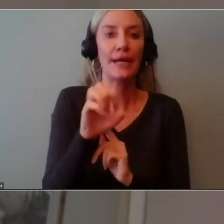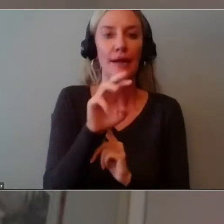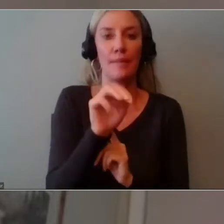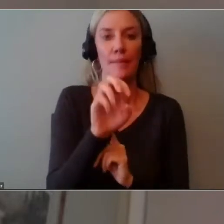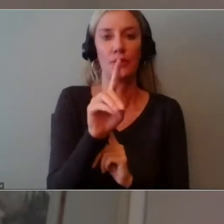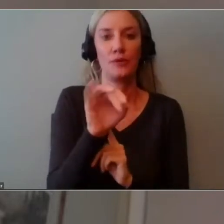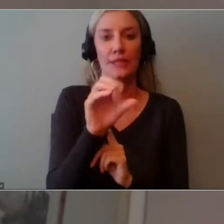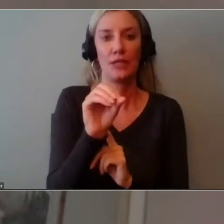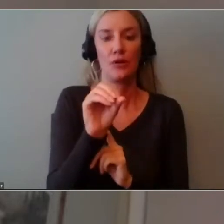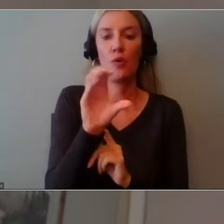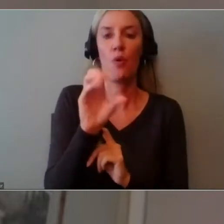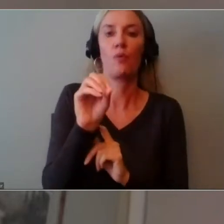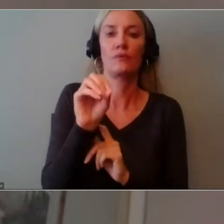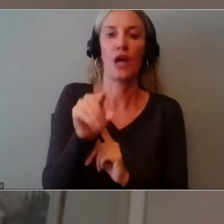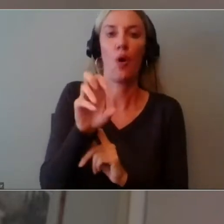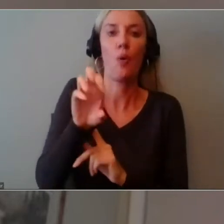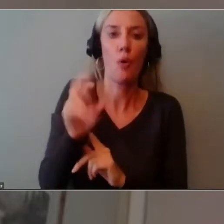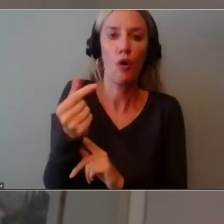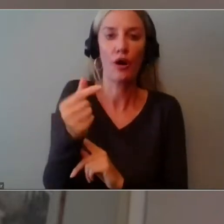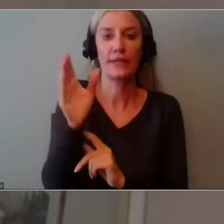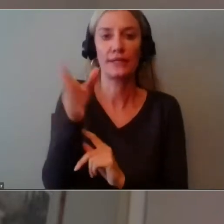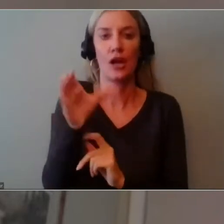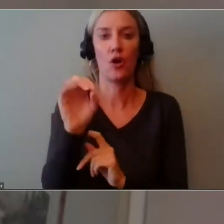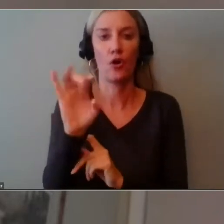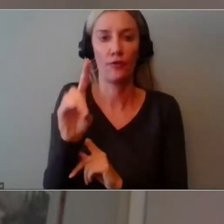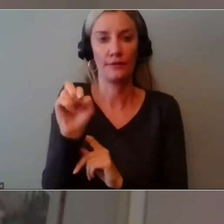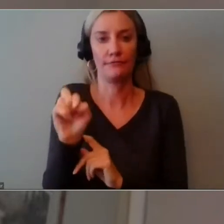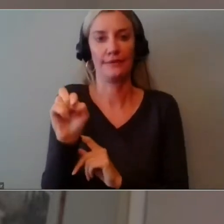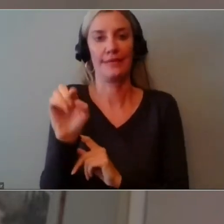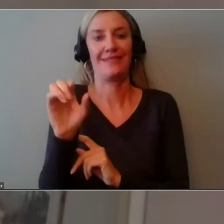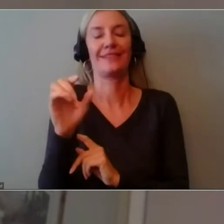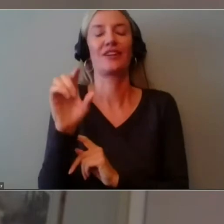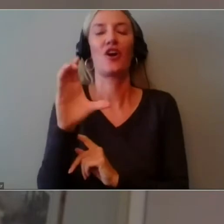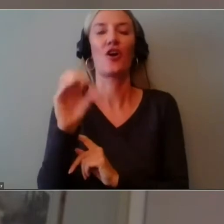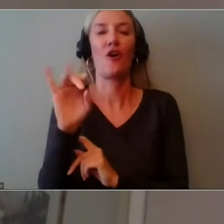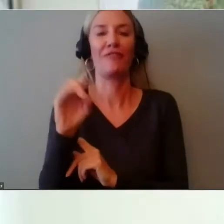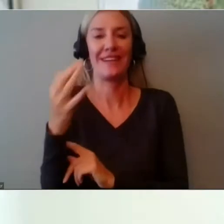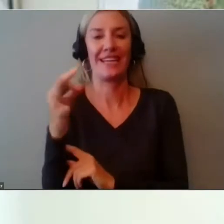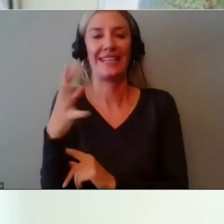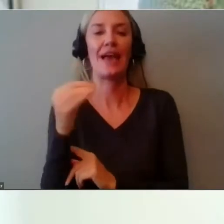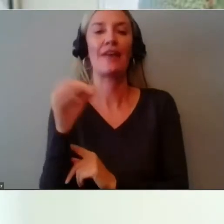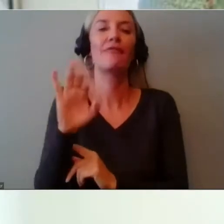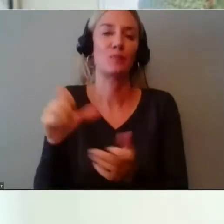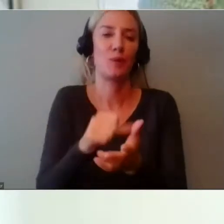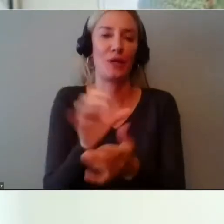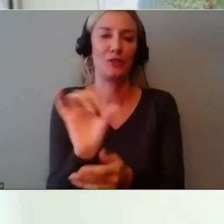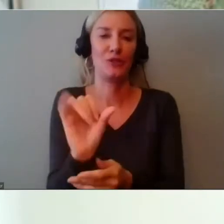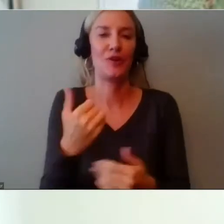mendocinocounty.org/COVID-19, or check our Facebook page as well. So thank you and have a great weekend.